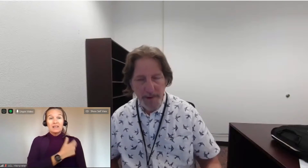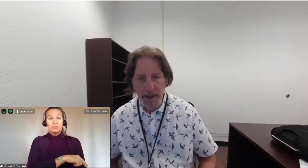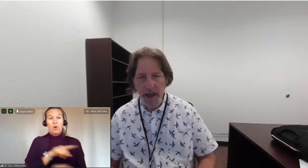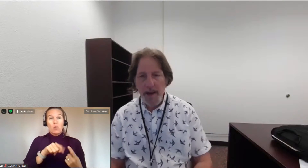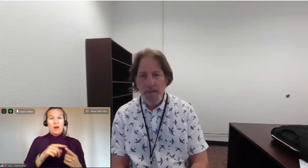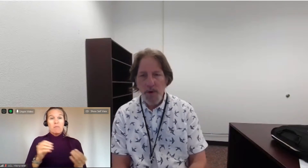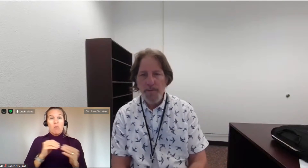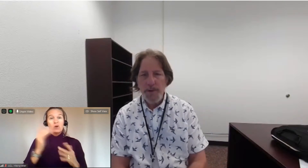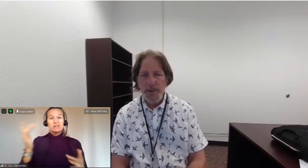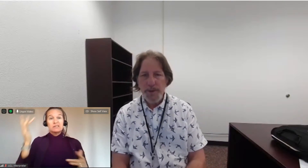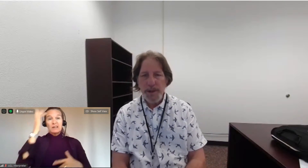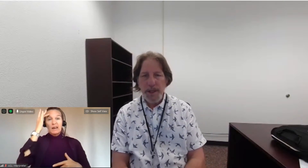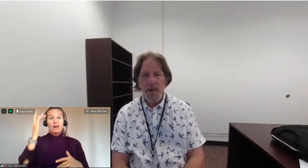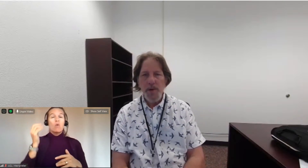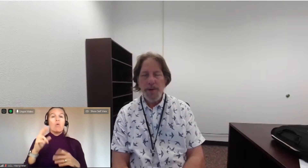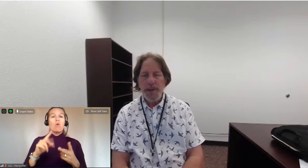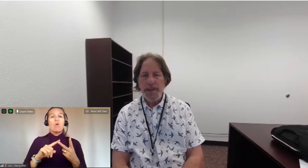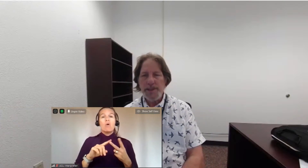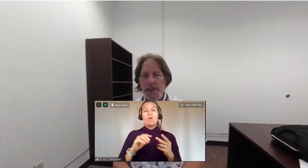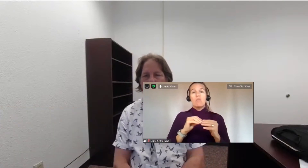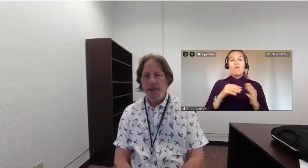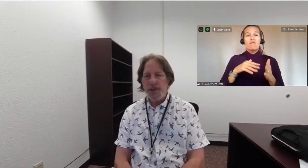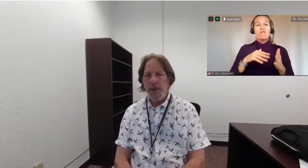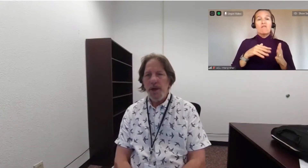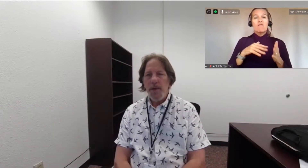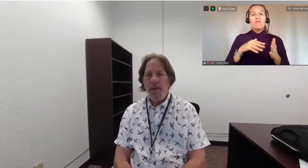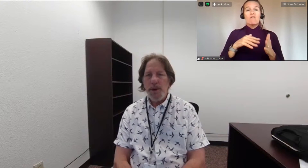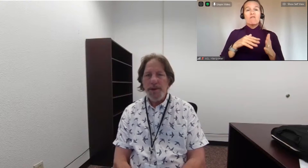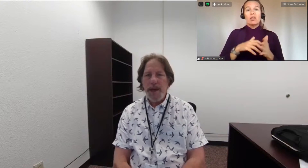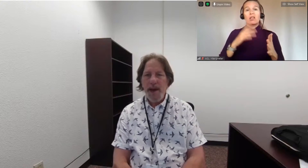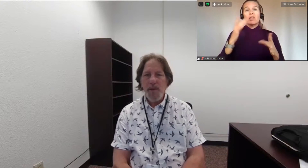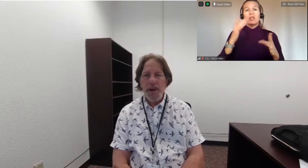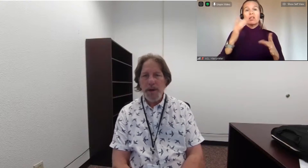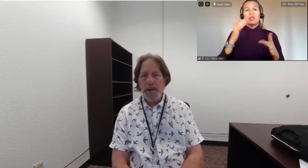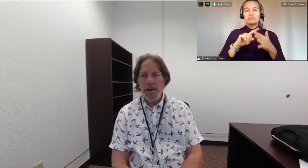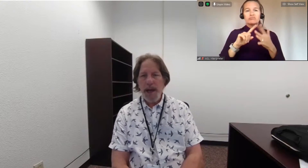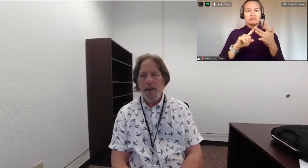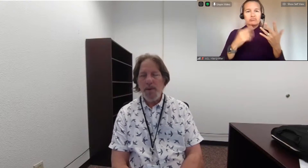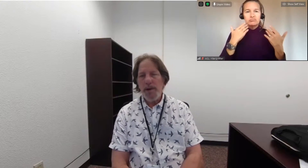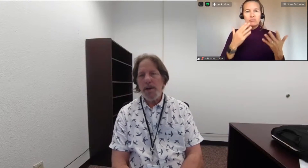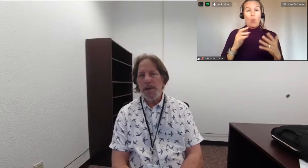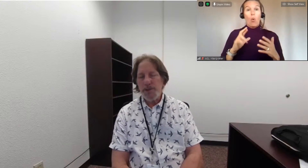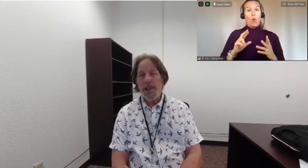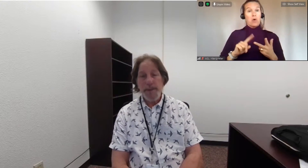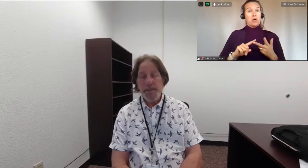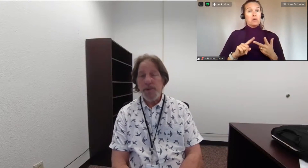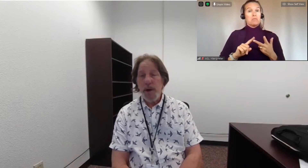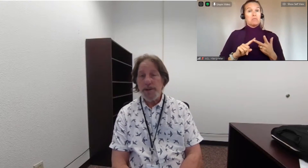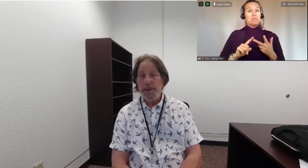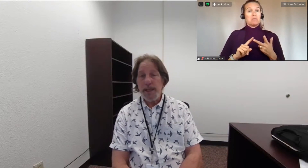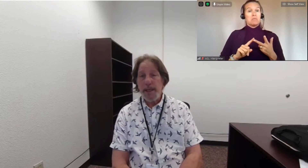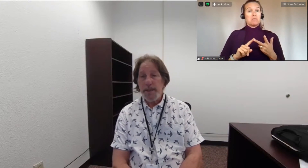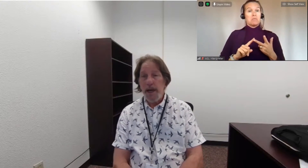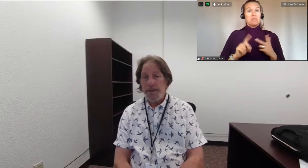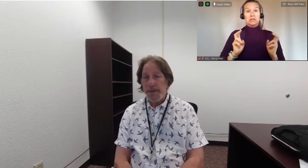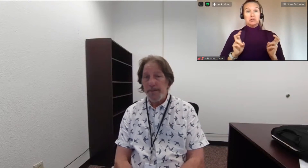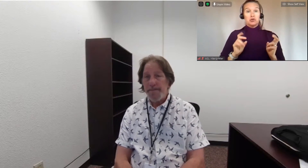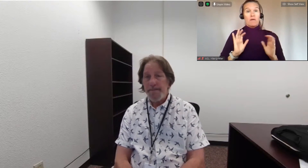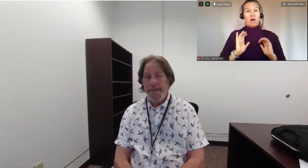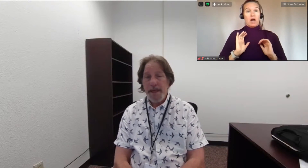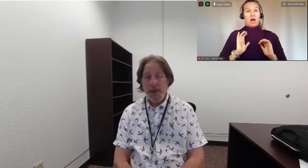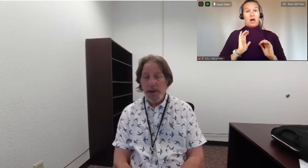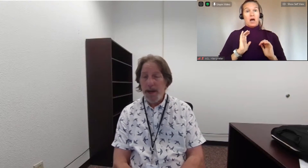have more vulnerability, or there is an issue with how we're treating people who are sick and in the